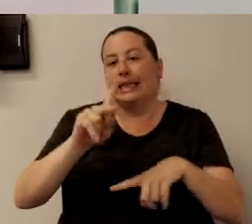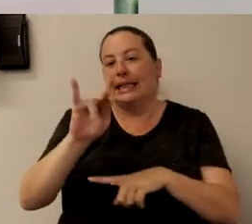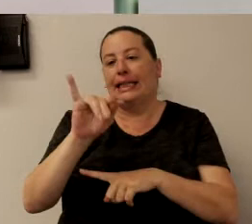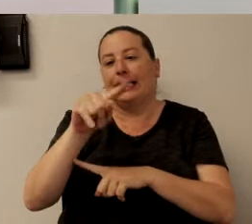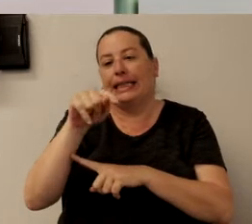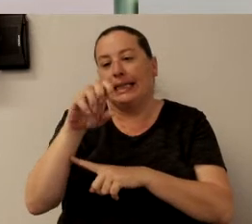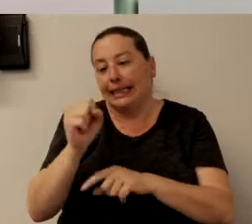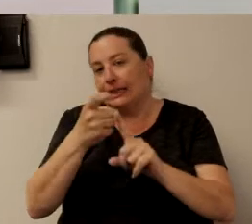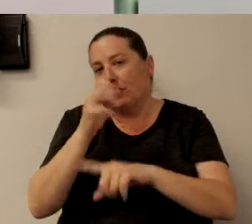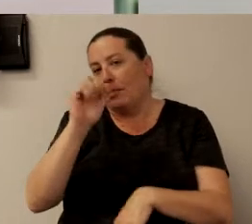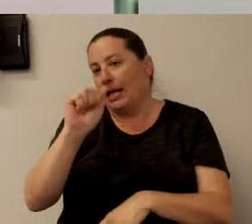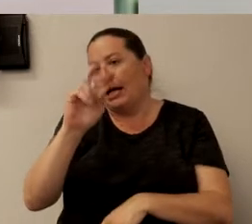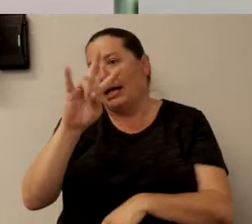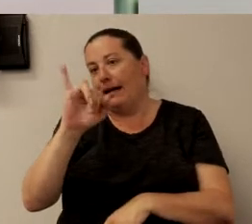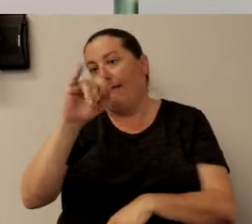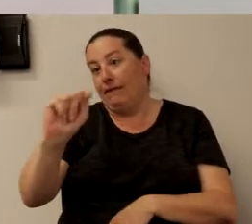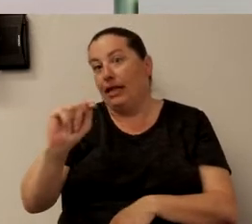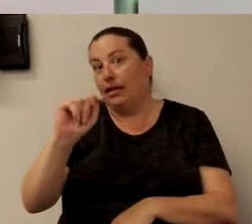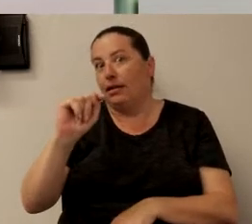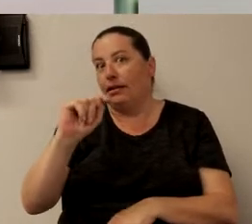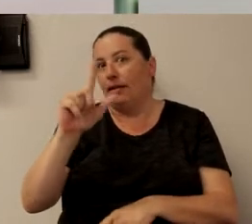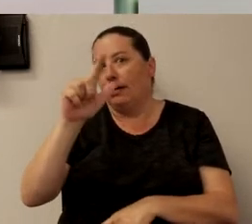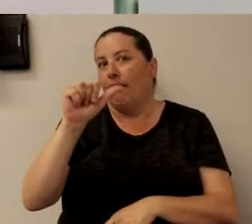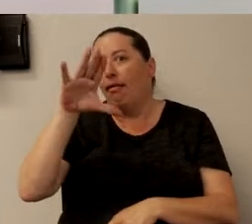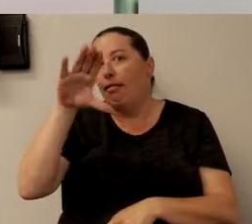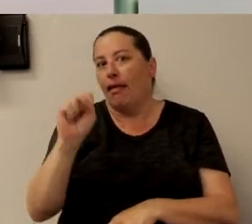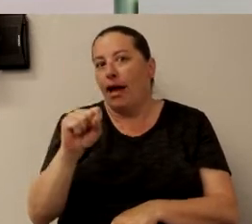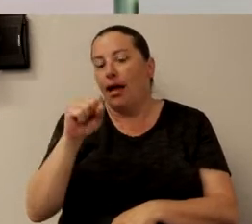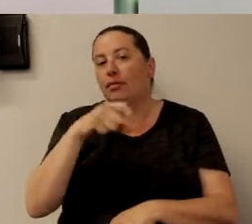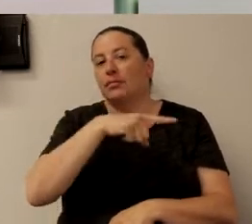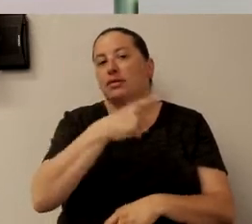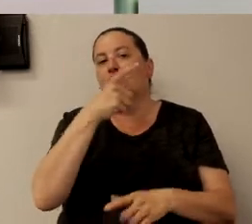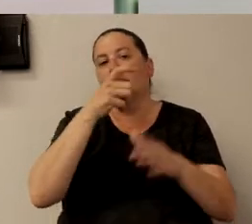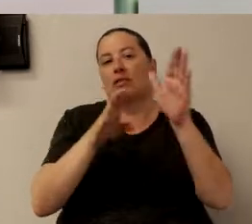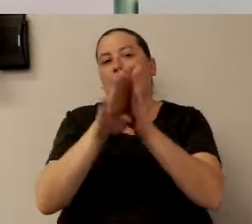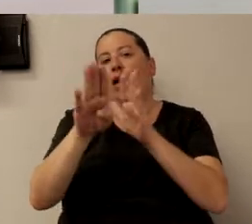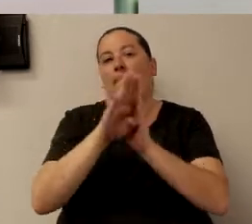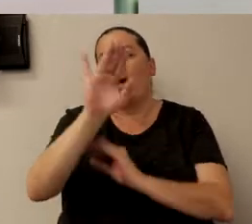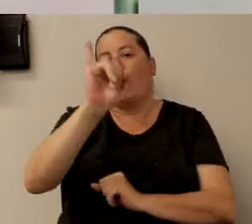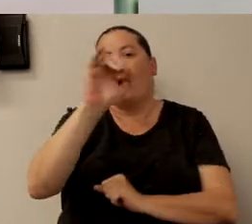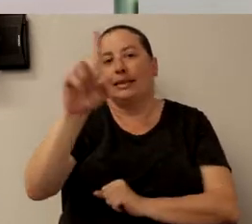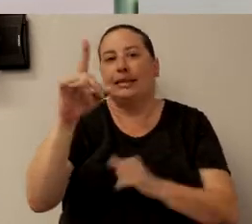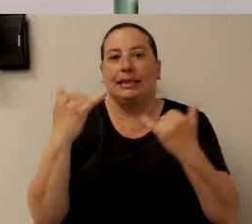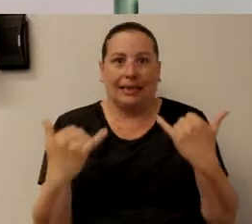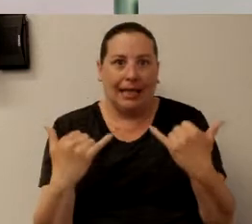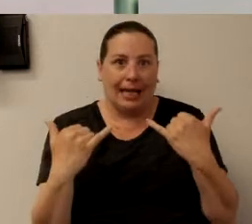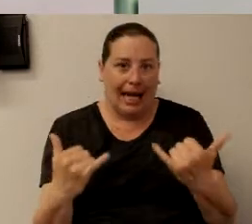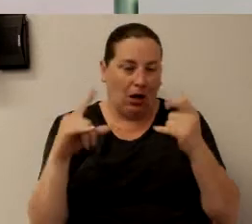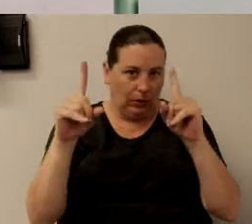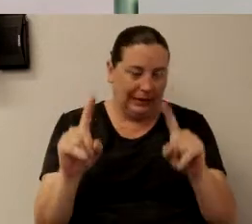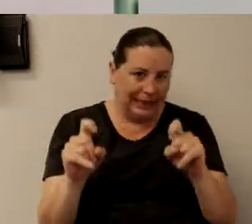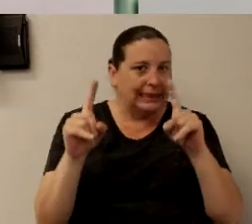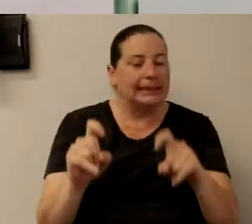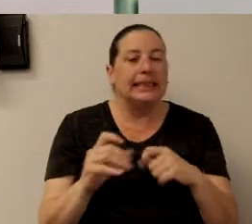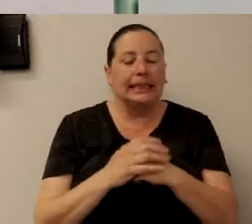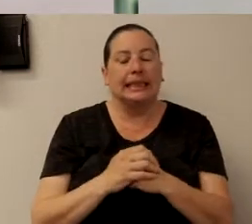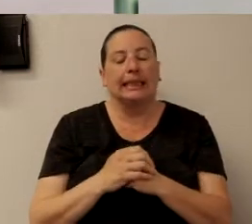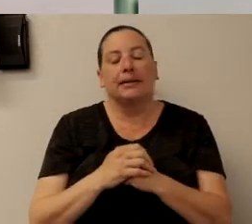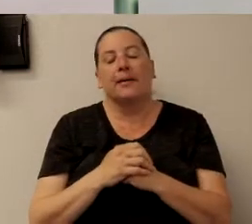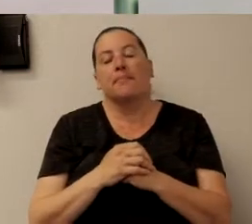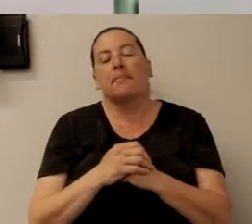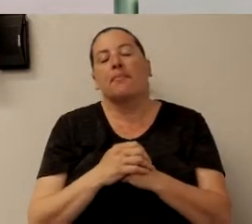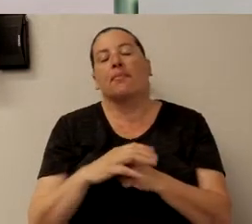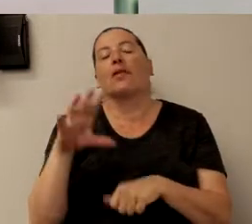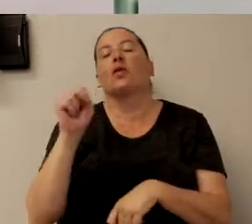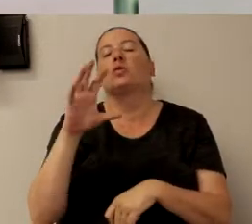Abbott Laboratories, which has developed the ID Now testing capability.